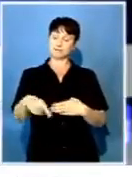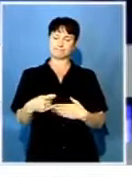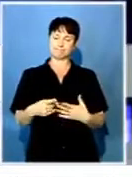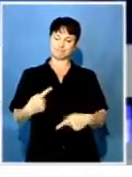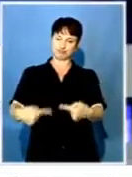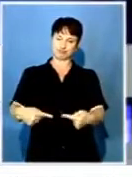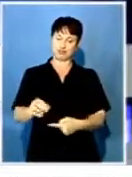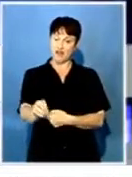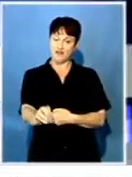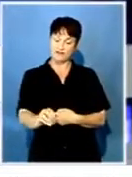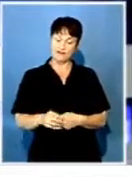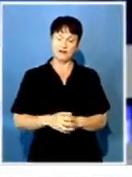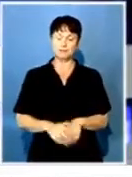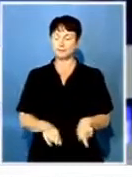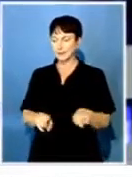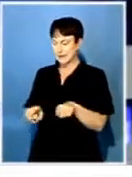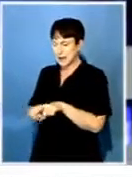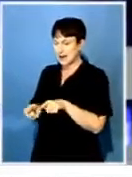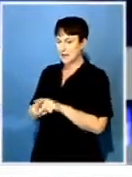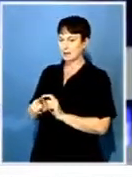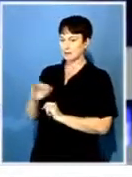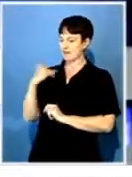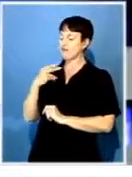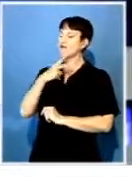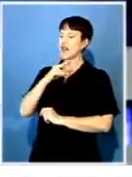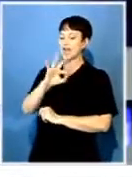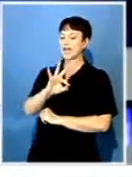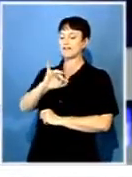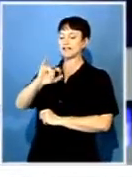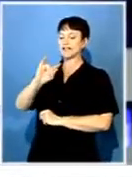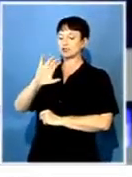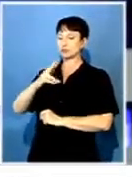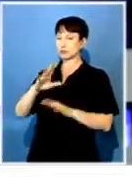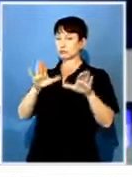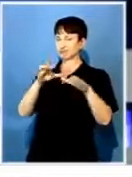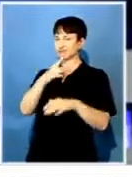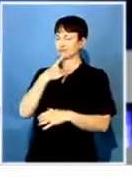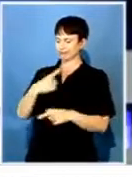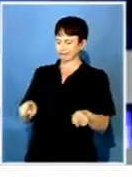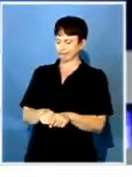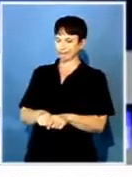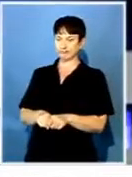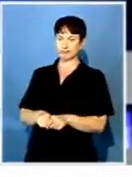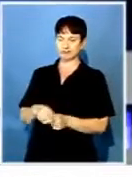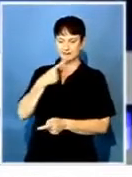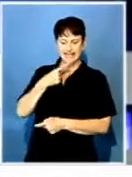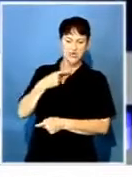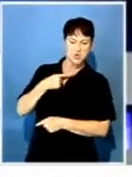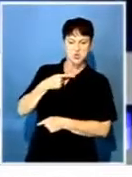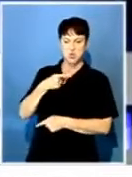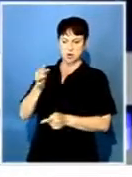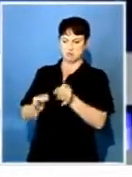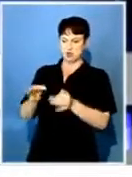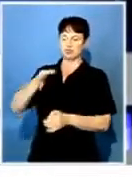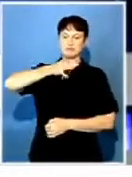and that is similar to what Fitch flagged on Friday, talking about increased risk to our